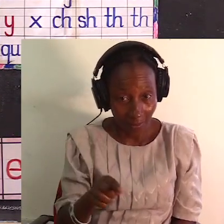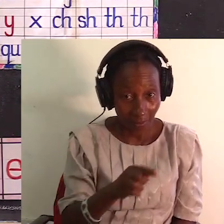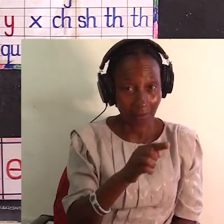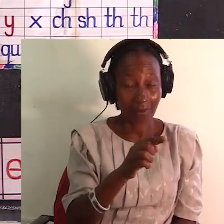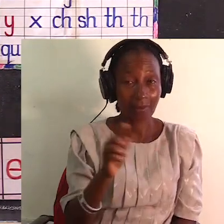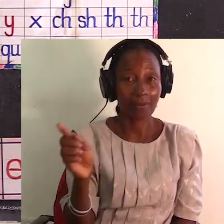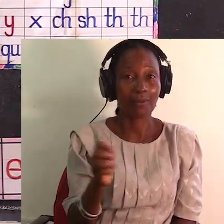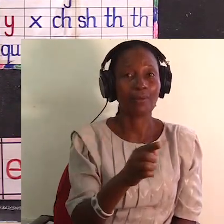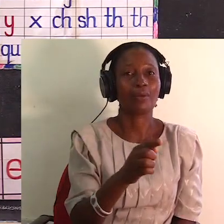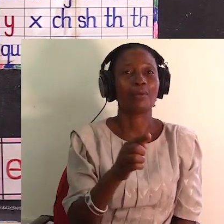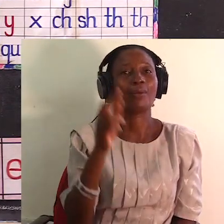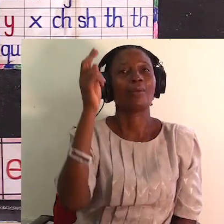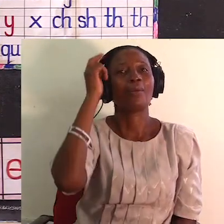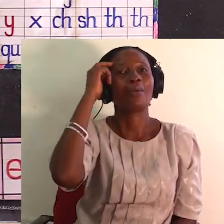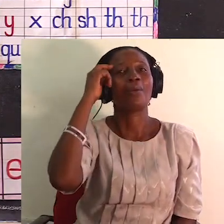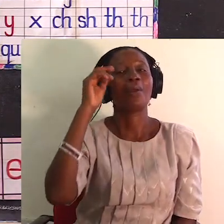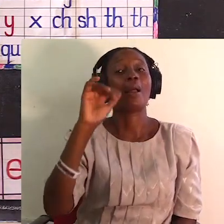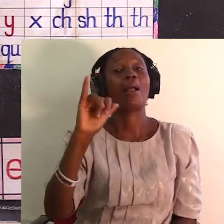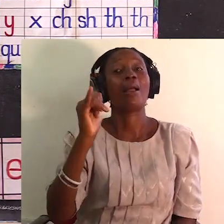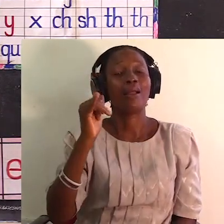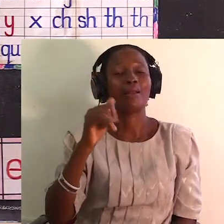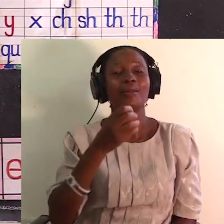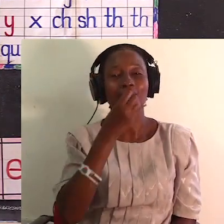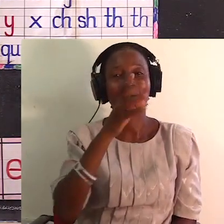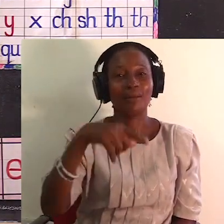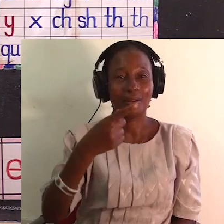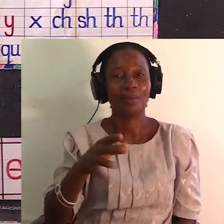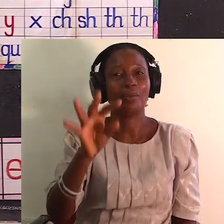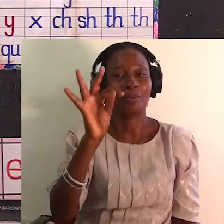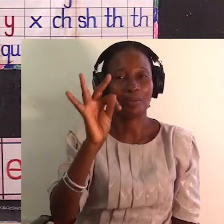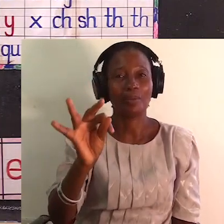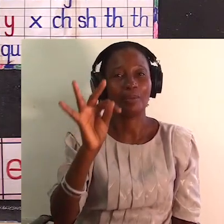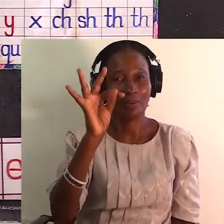by the time you start writing, if you repeat this over and over and over,